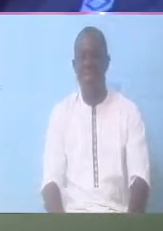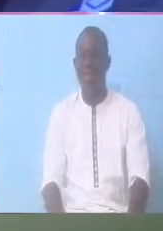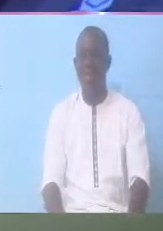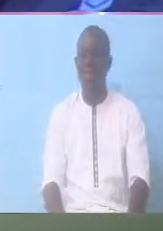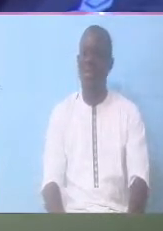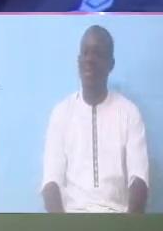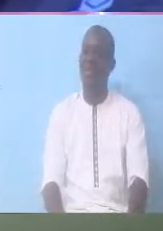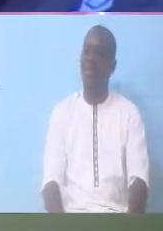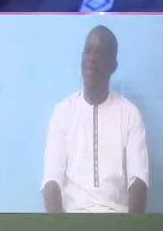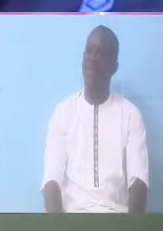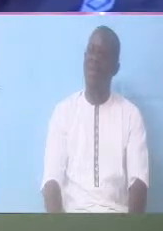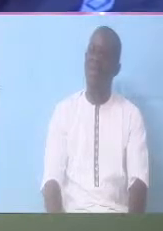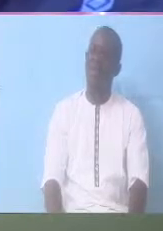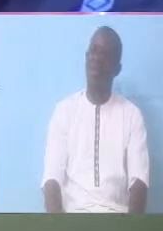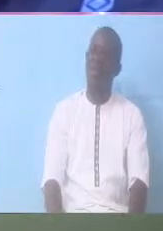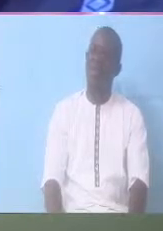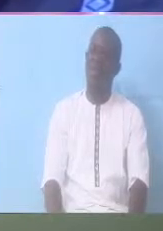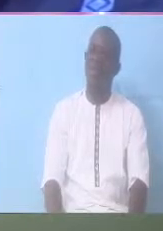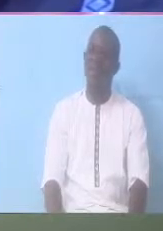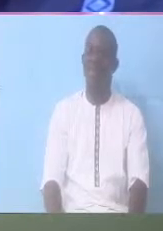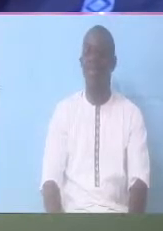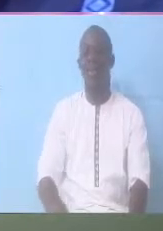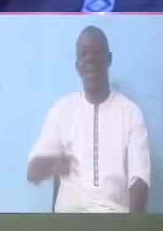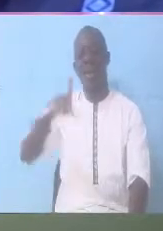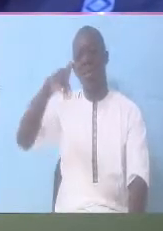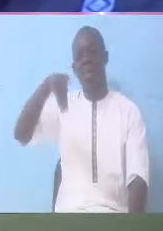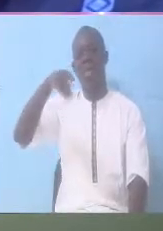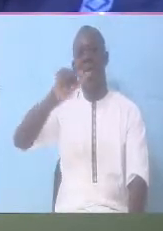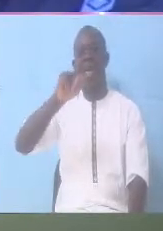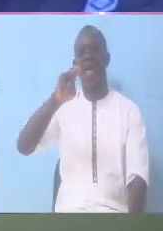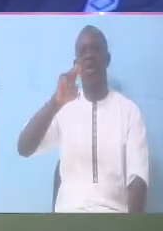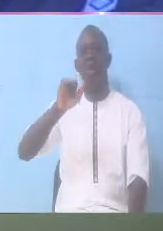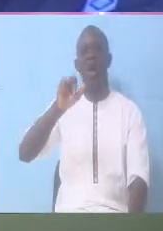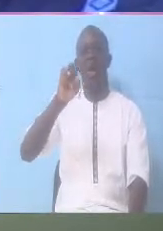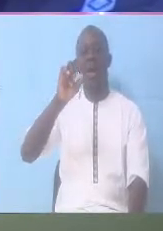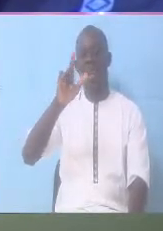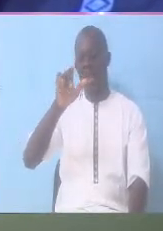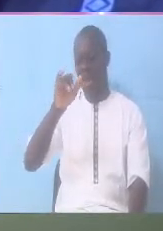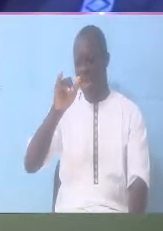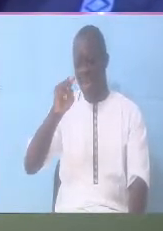Panelis Suare. Panyeling Suare.